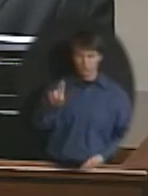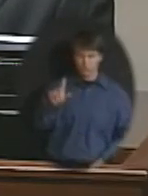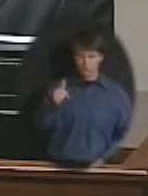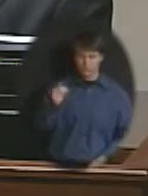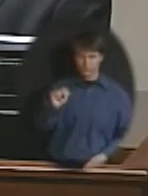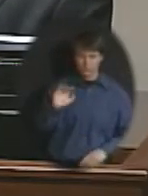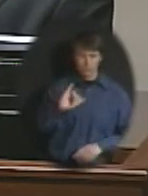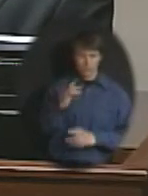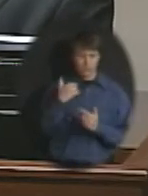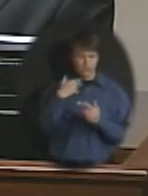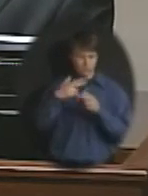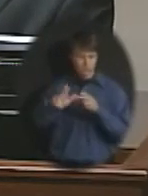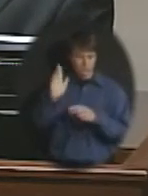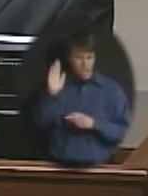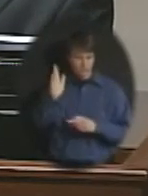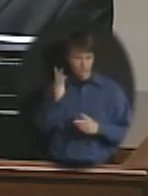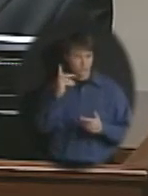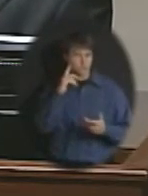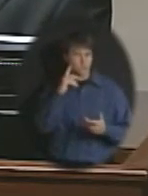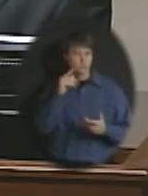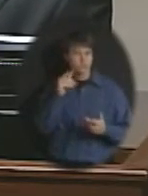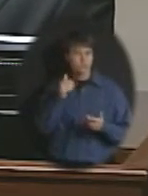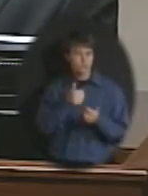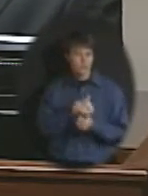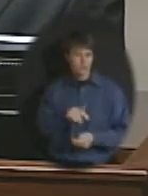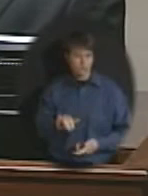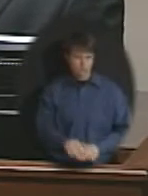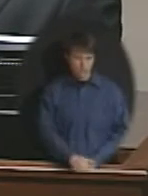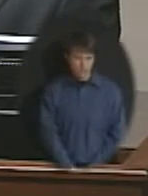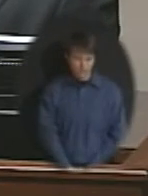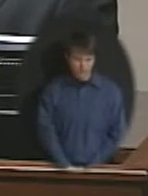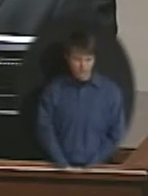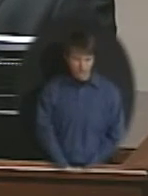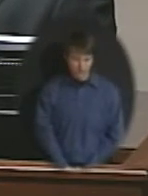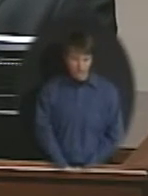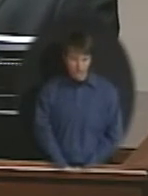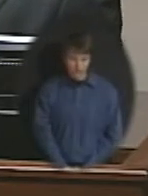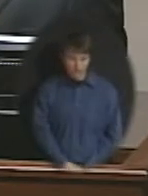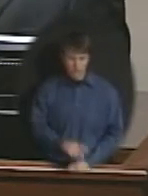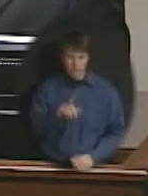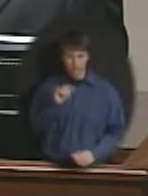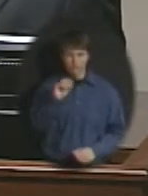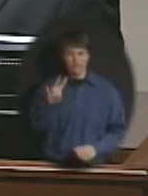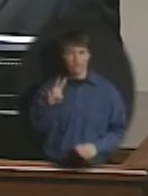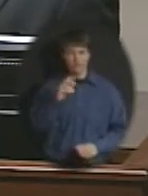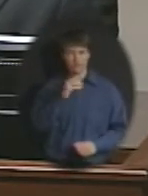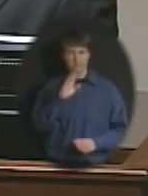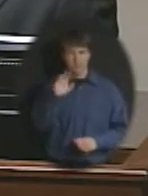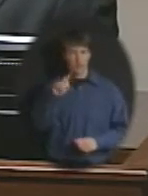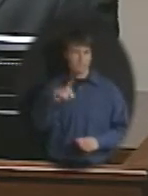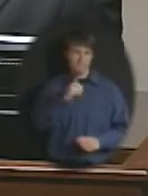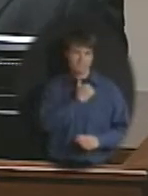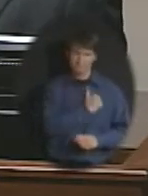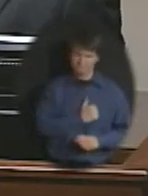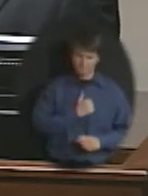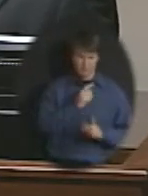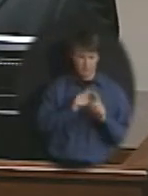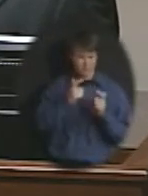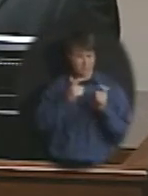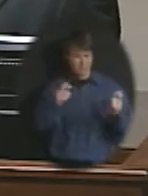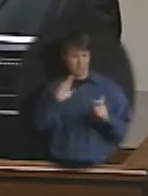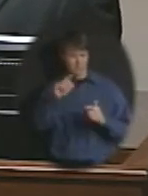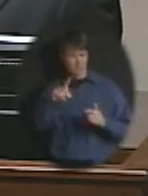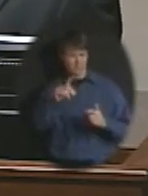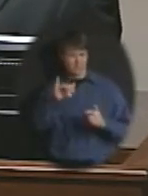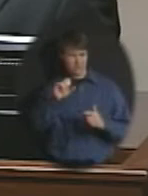a brief presentation following. The 2007 bond, I apologize to the audience, but it was a big bond issue, so there's a